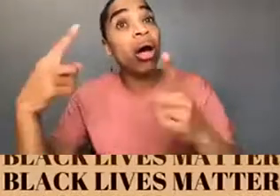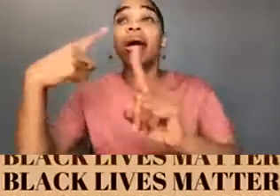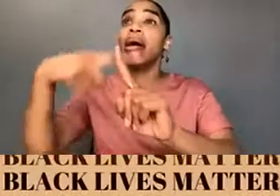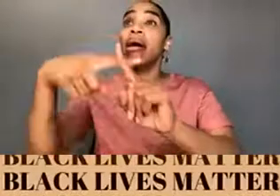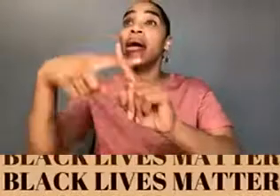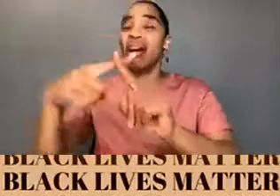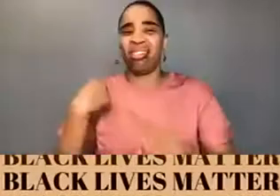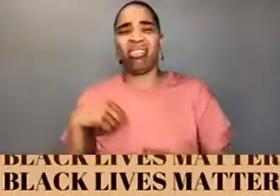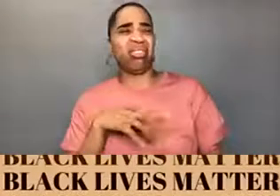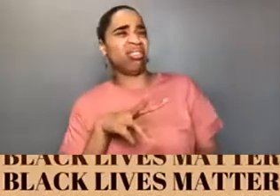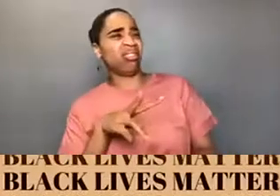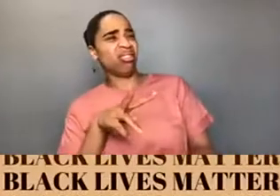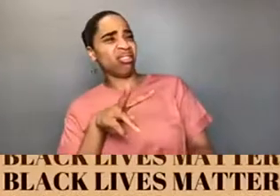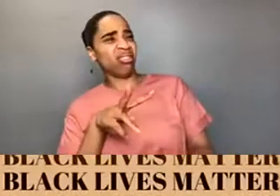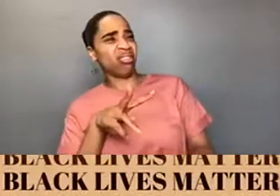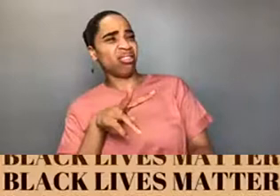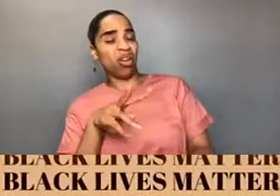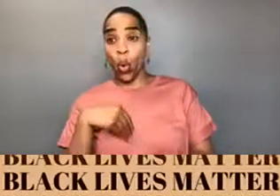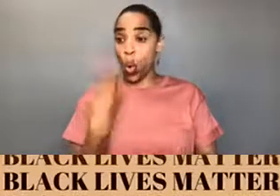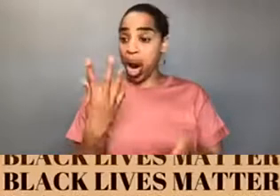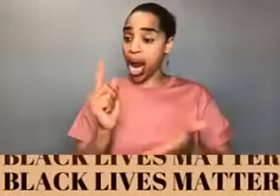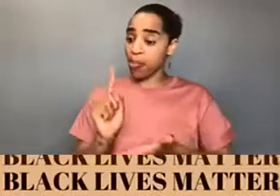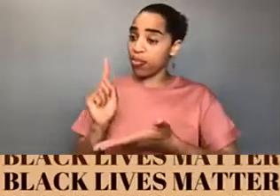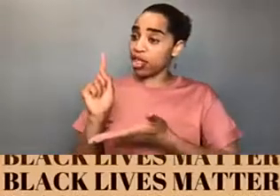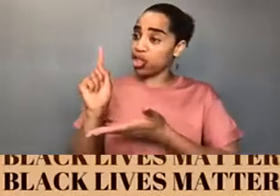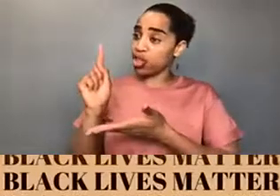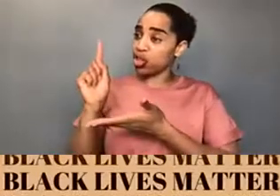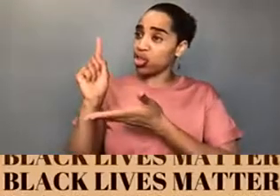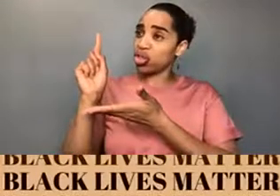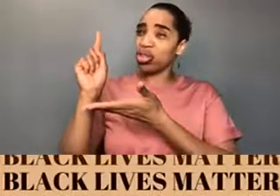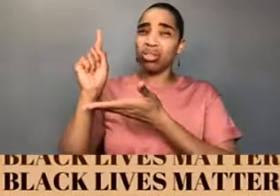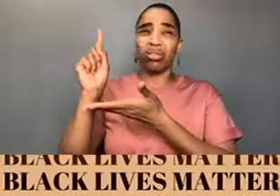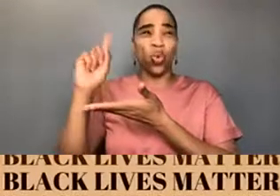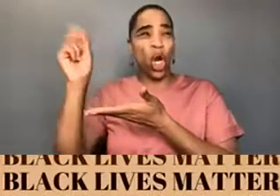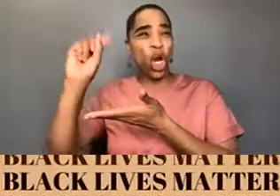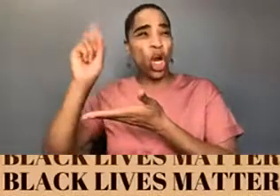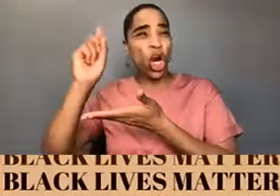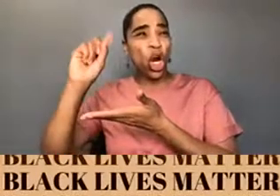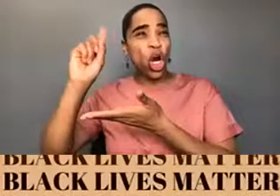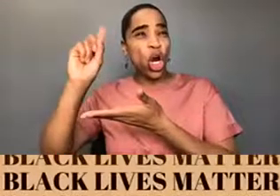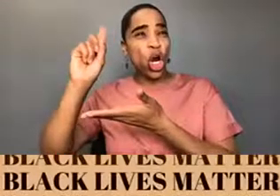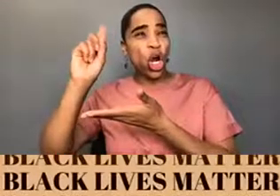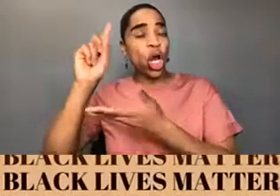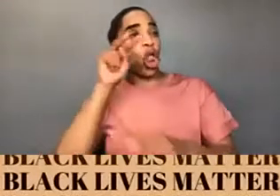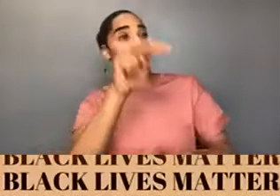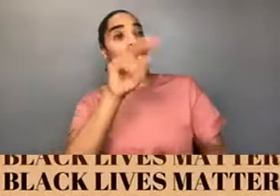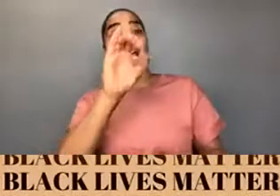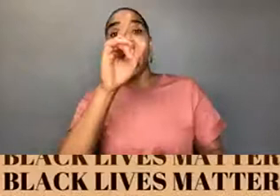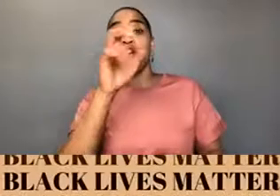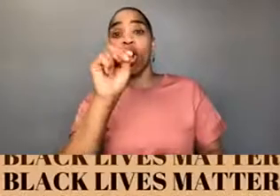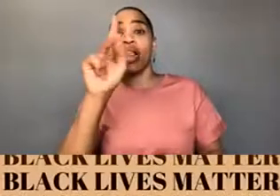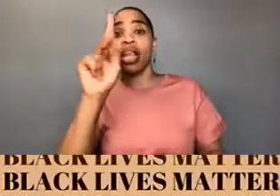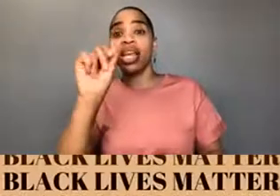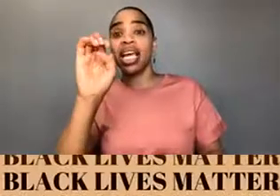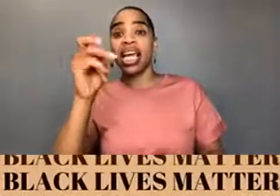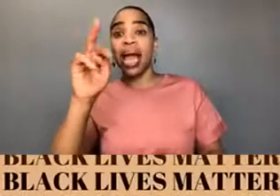Meanwhile, white privilege is somewhere pointing at a picture of Colin Kaepernick